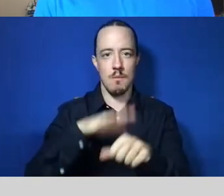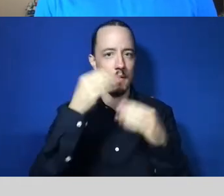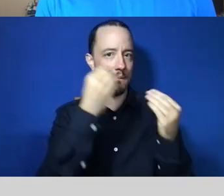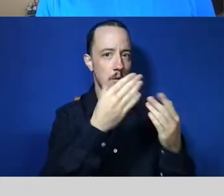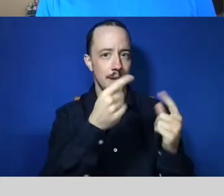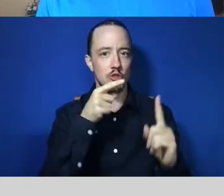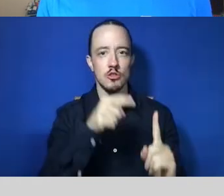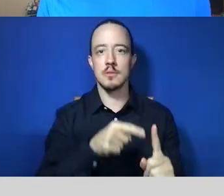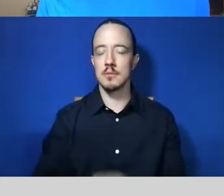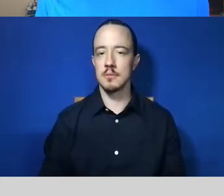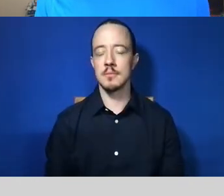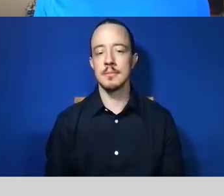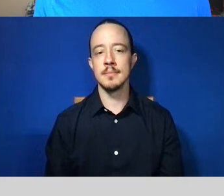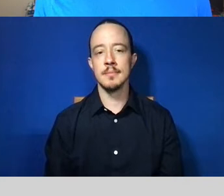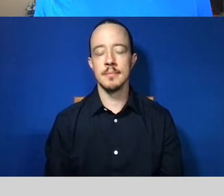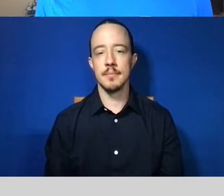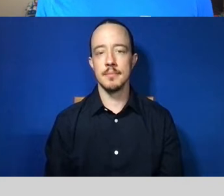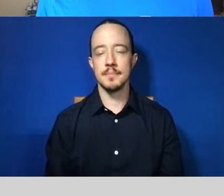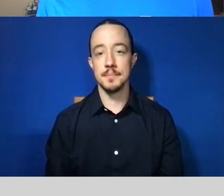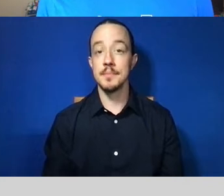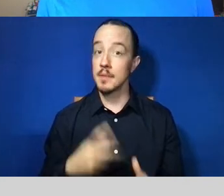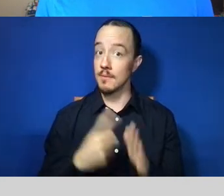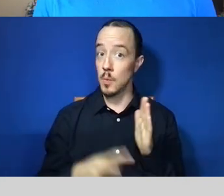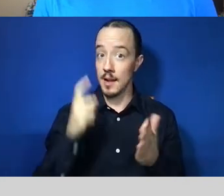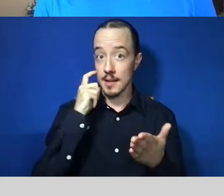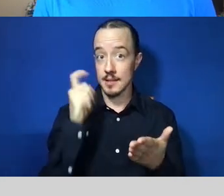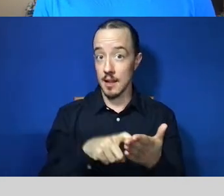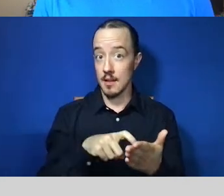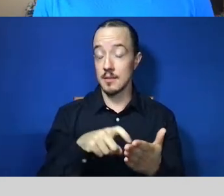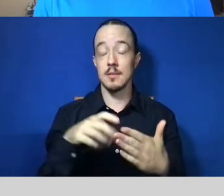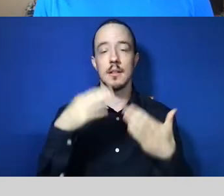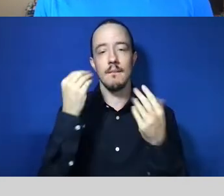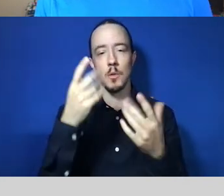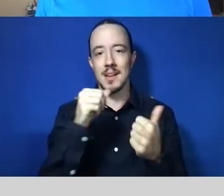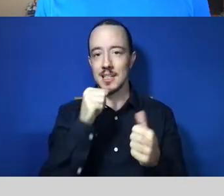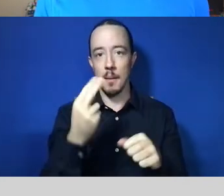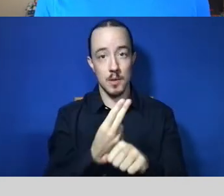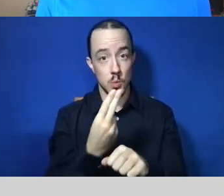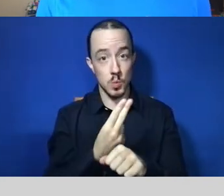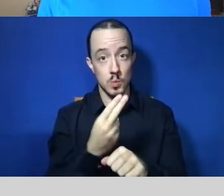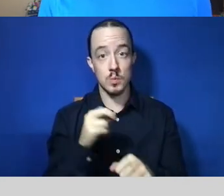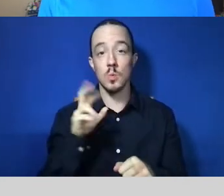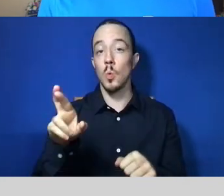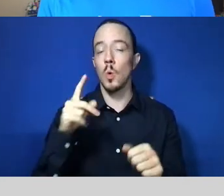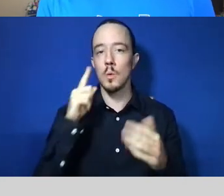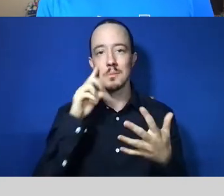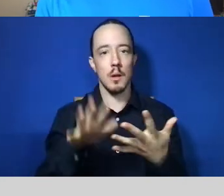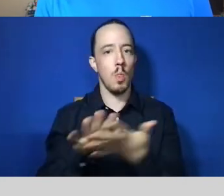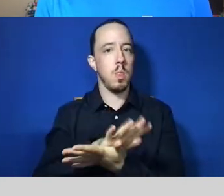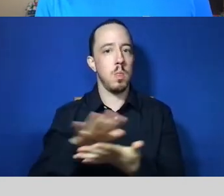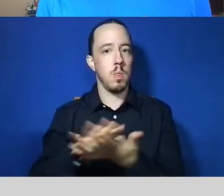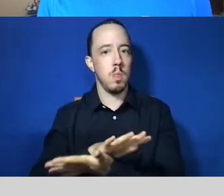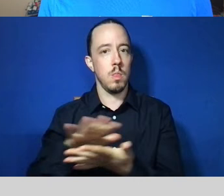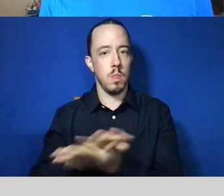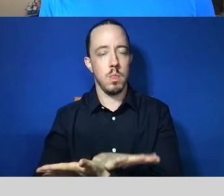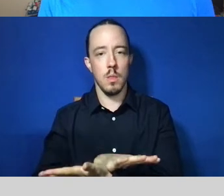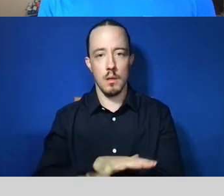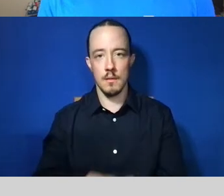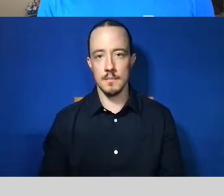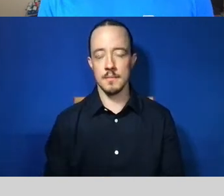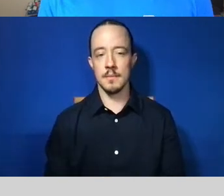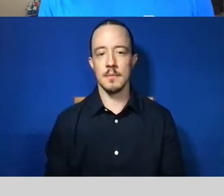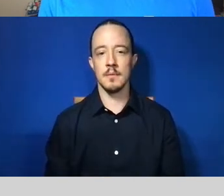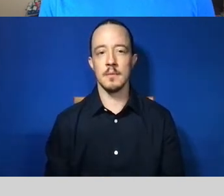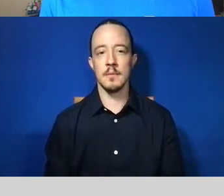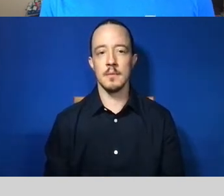data. However, from what I could tell, the data either wasn't being used or was being